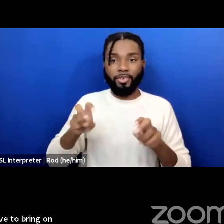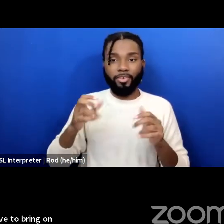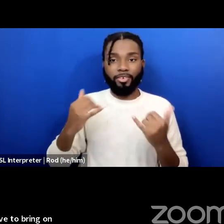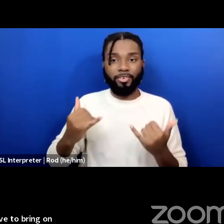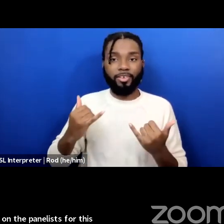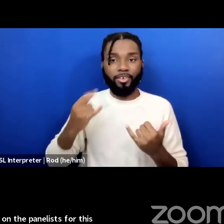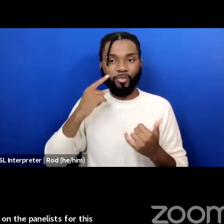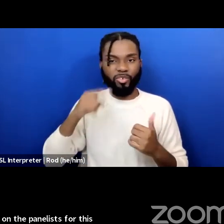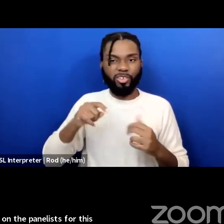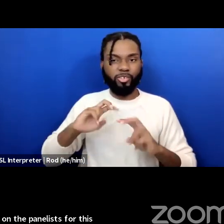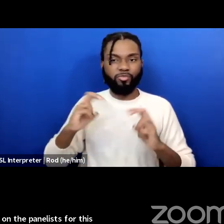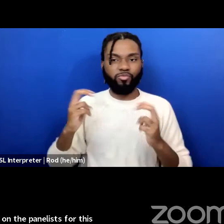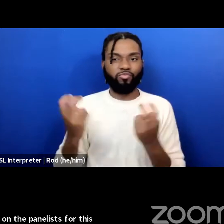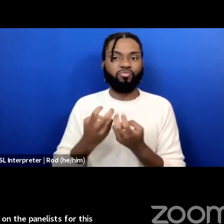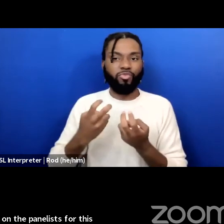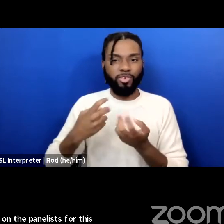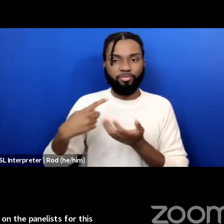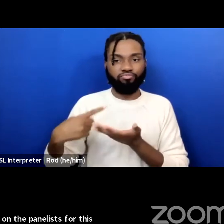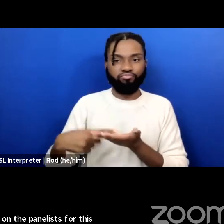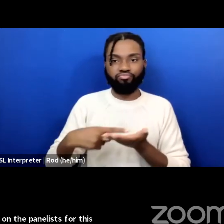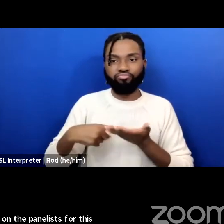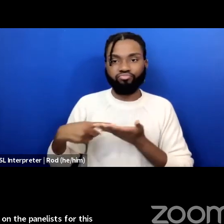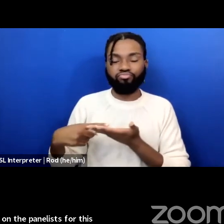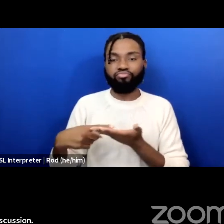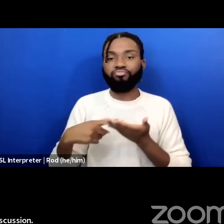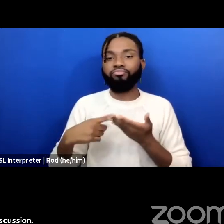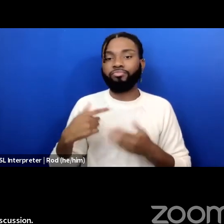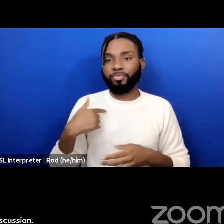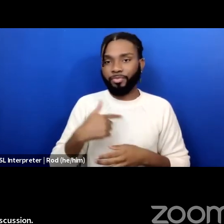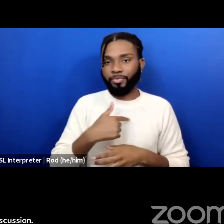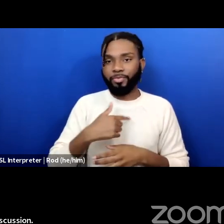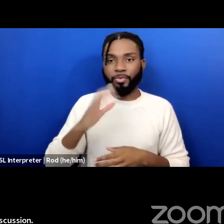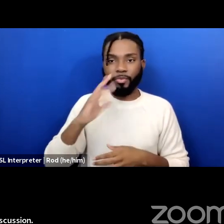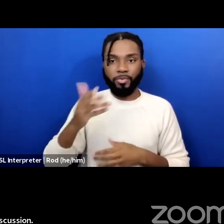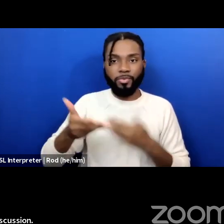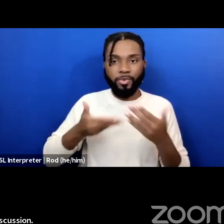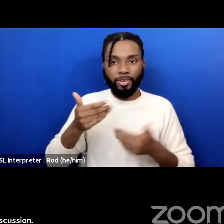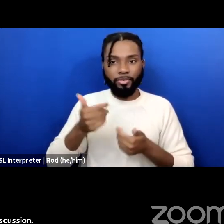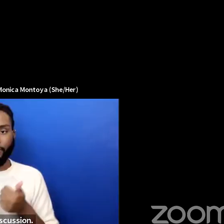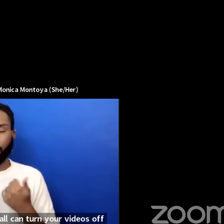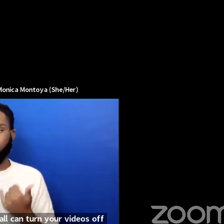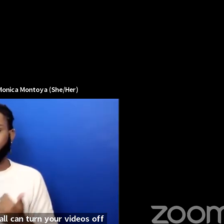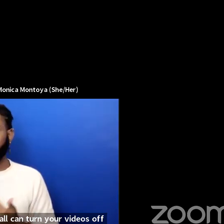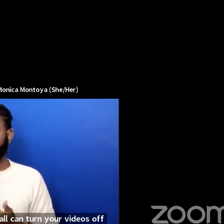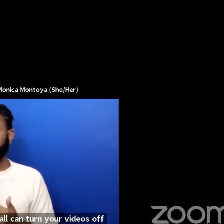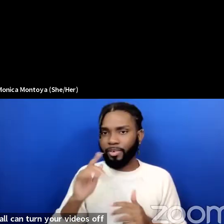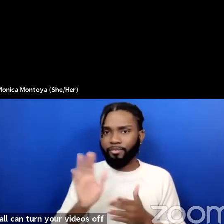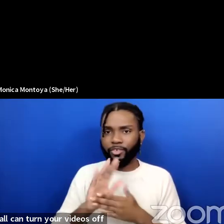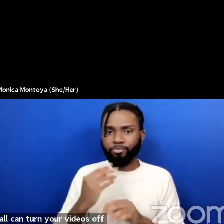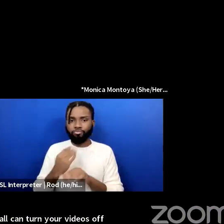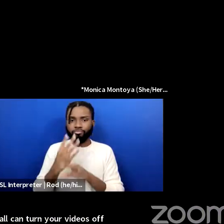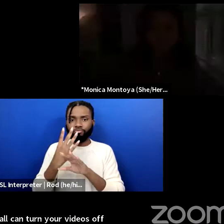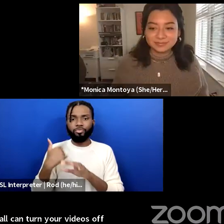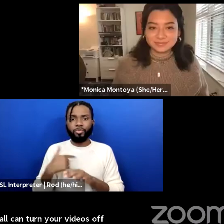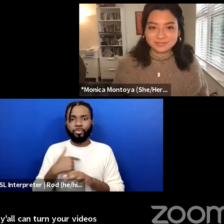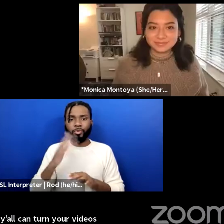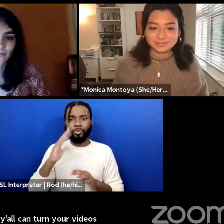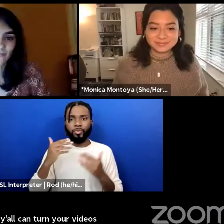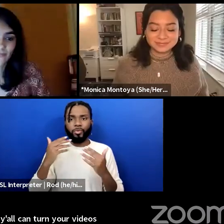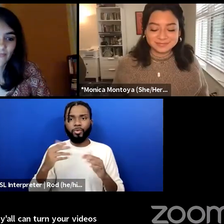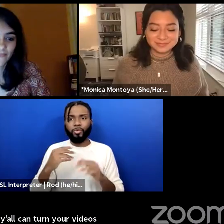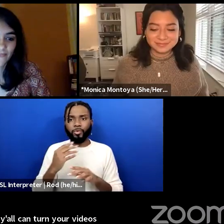this roundtable discussion. We're gonna get them on. If y'all can turn your videos on so we can spotlight you, that would